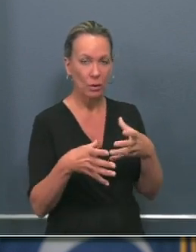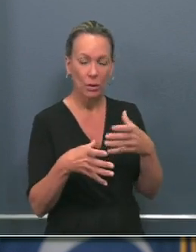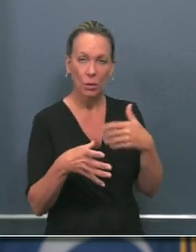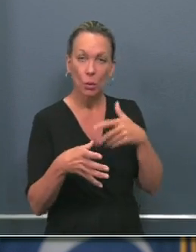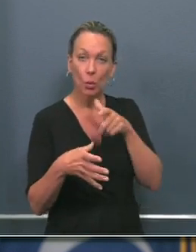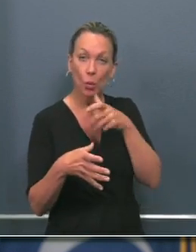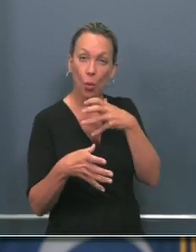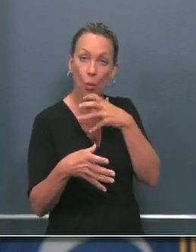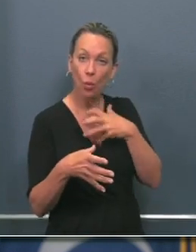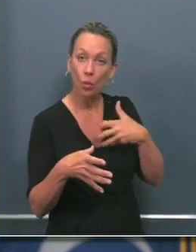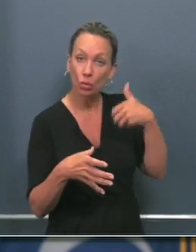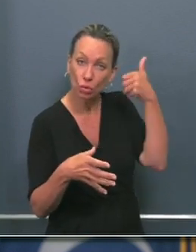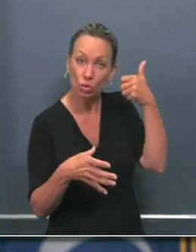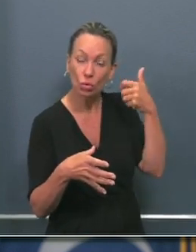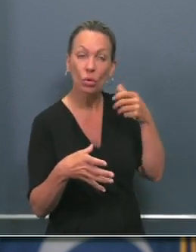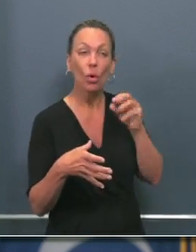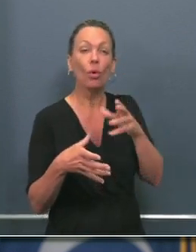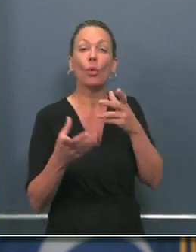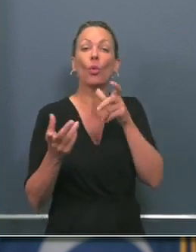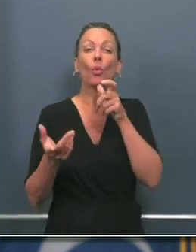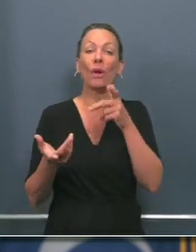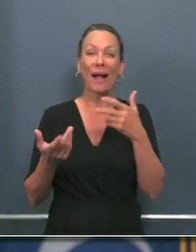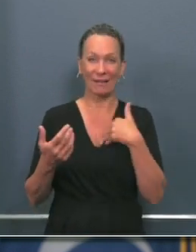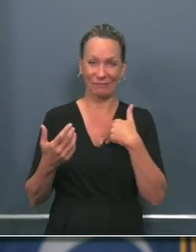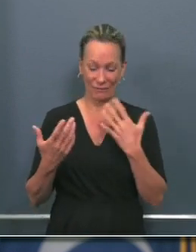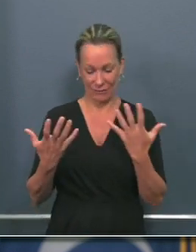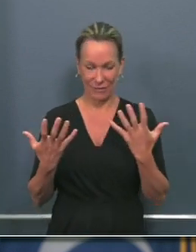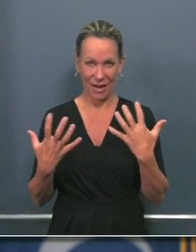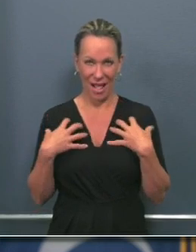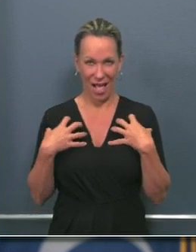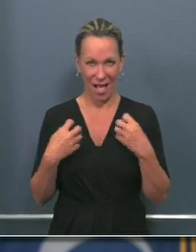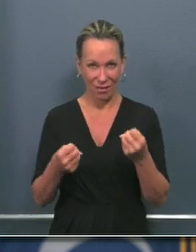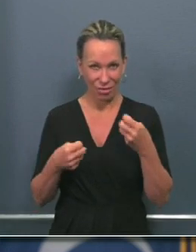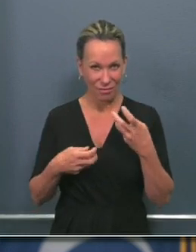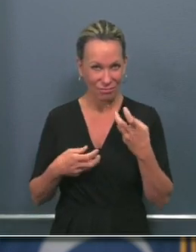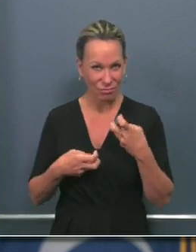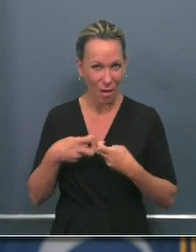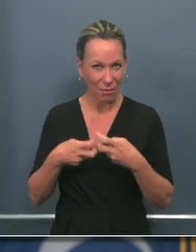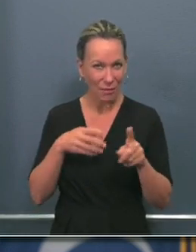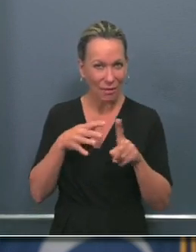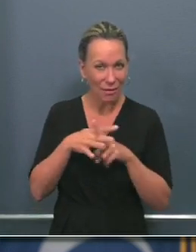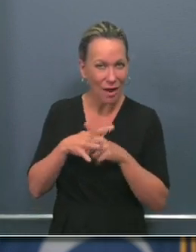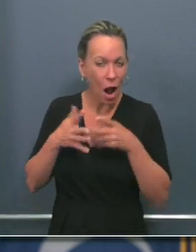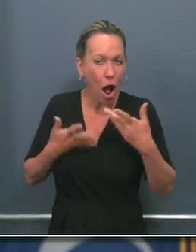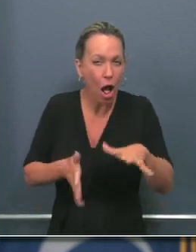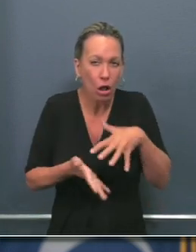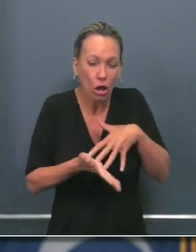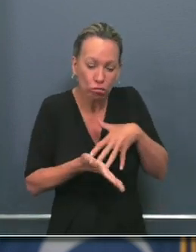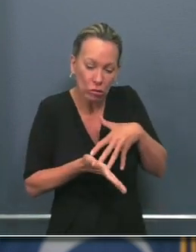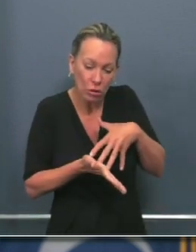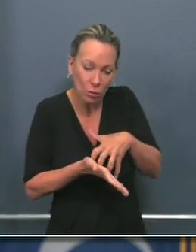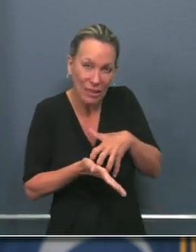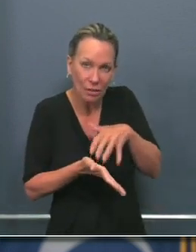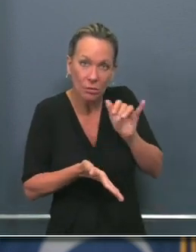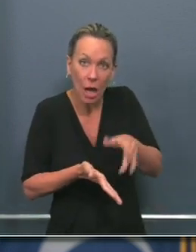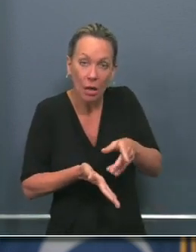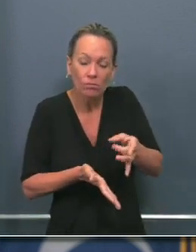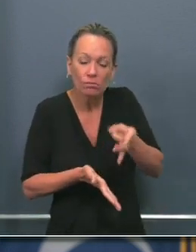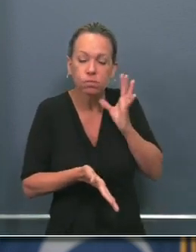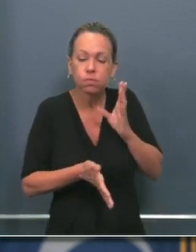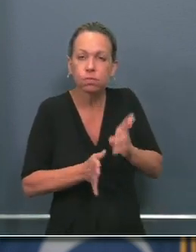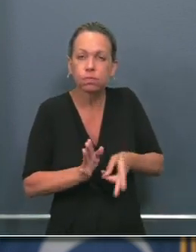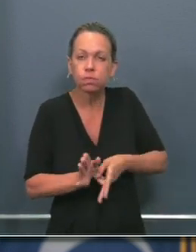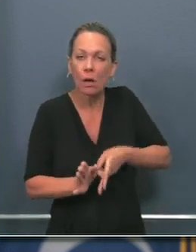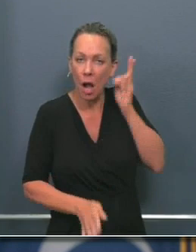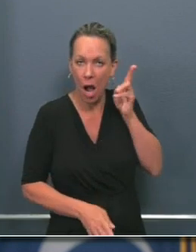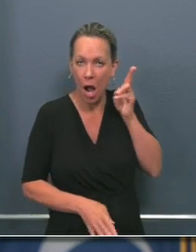systems, others are in categories of very, very high risk. And as we go about our day-to-day lives, we